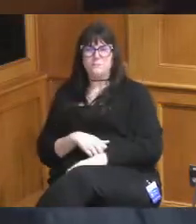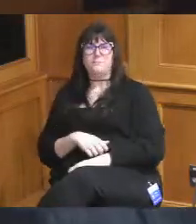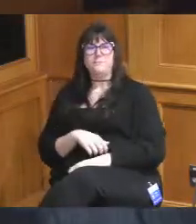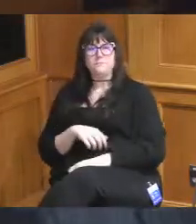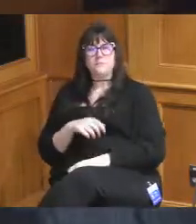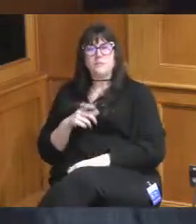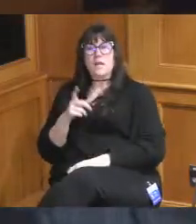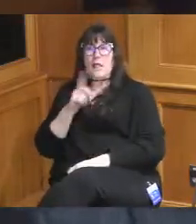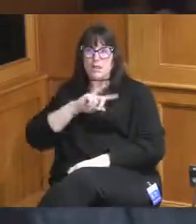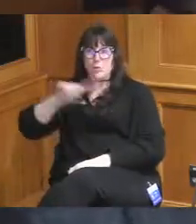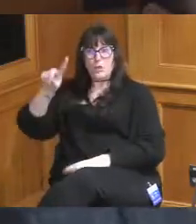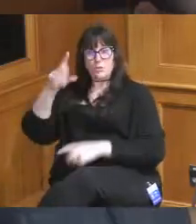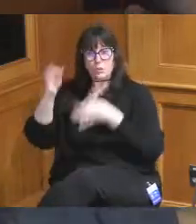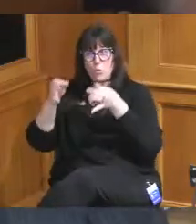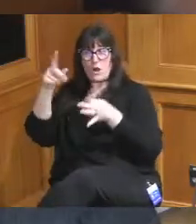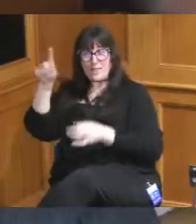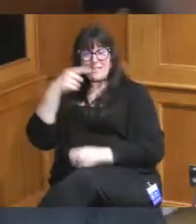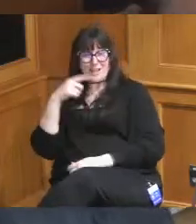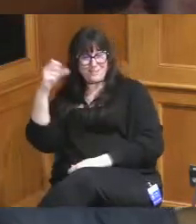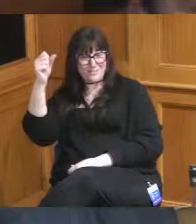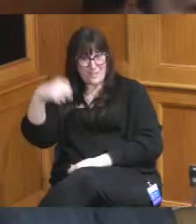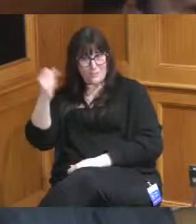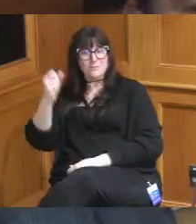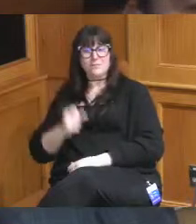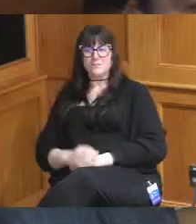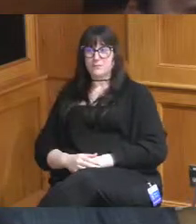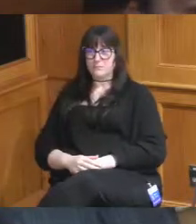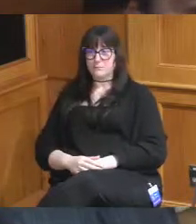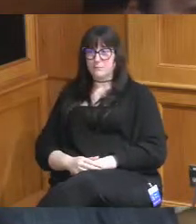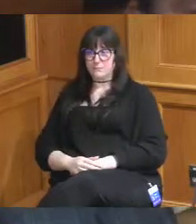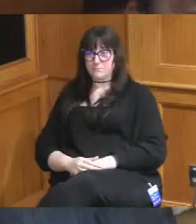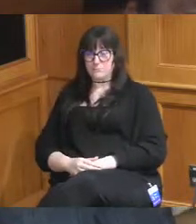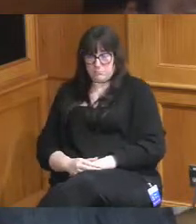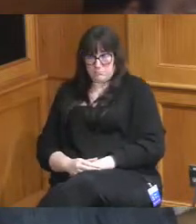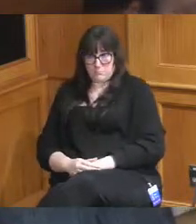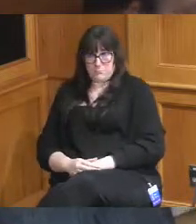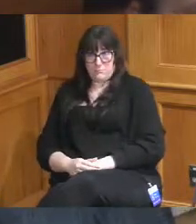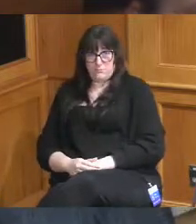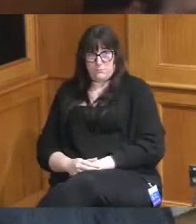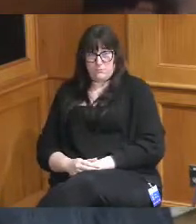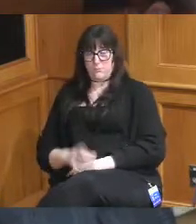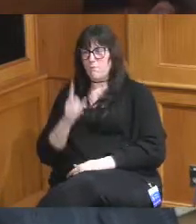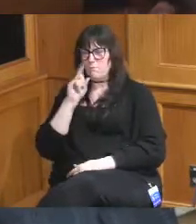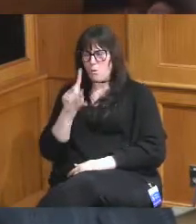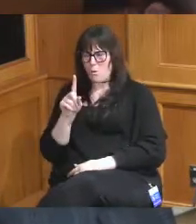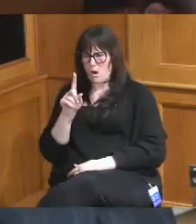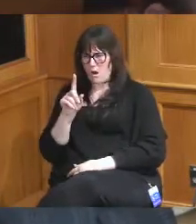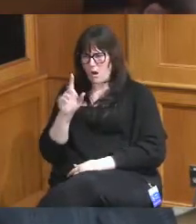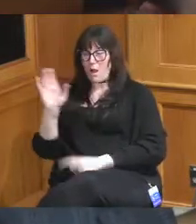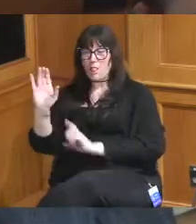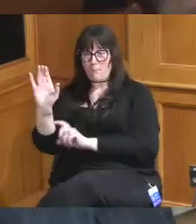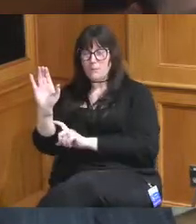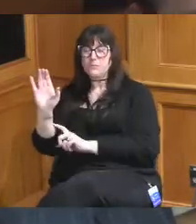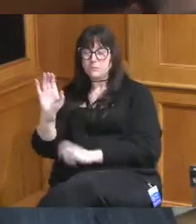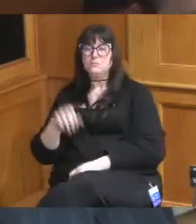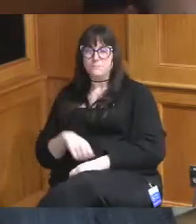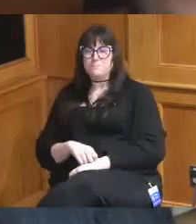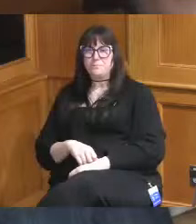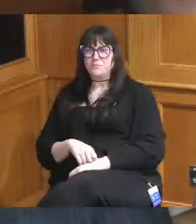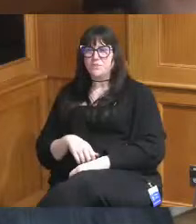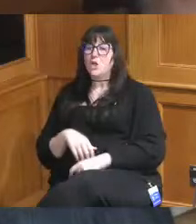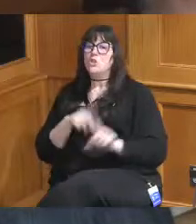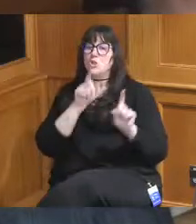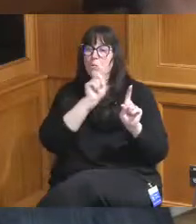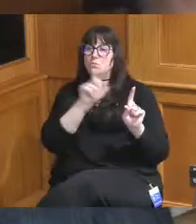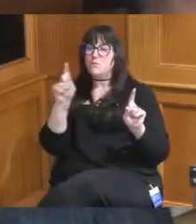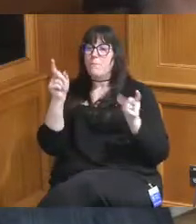Supreme Court, and they said, yes, it was ethnic intimidation for Columbus. So there's some cases out there,